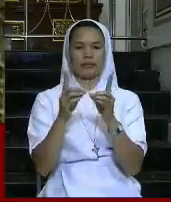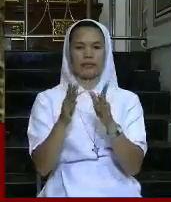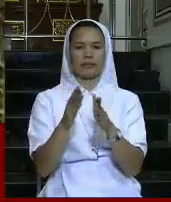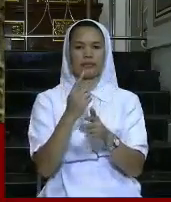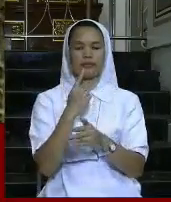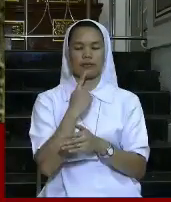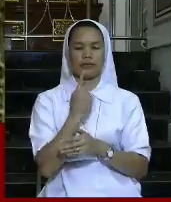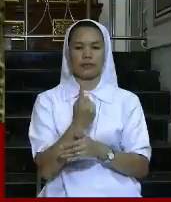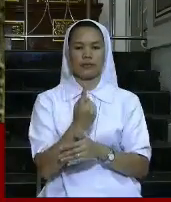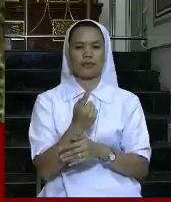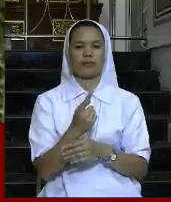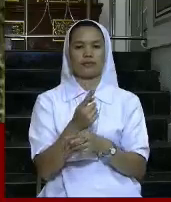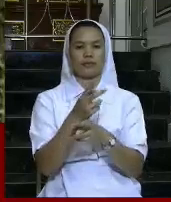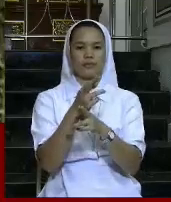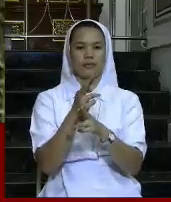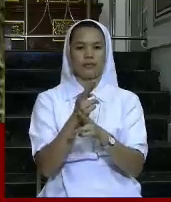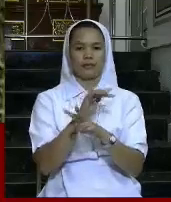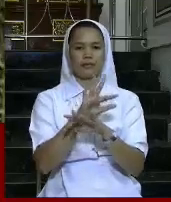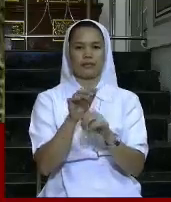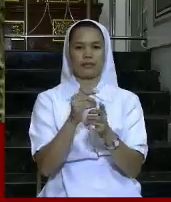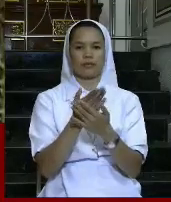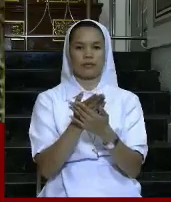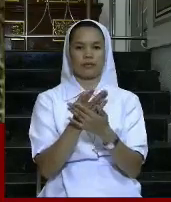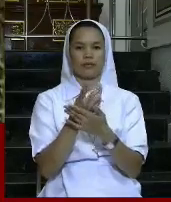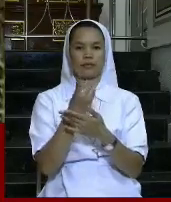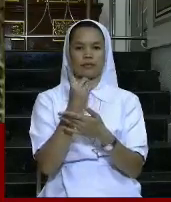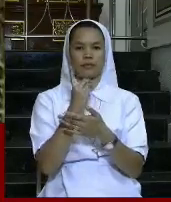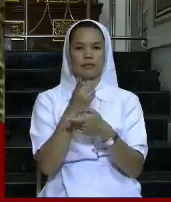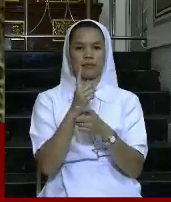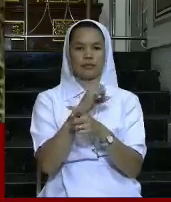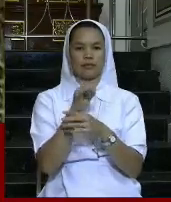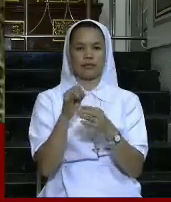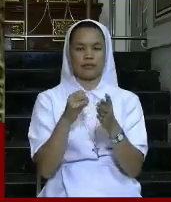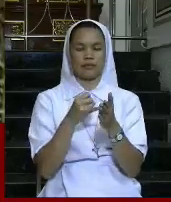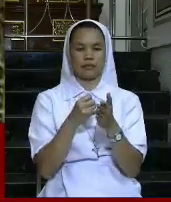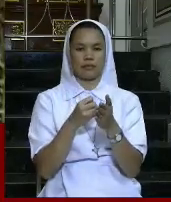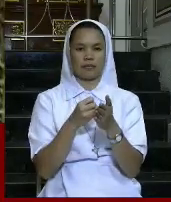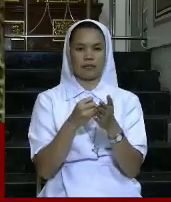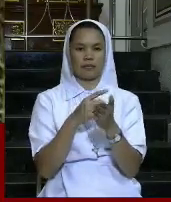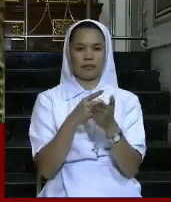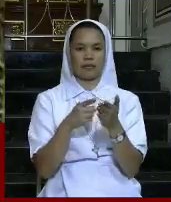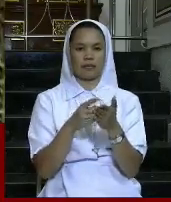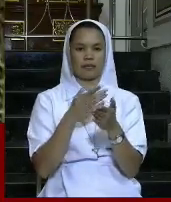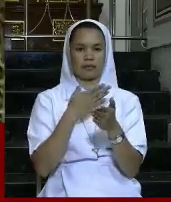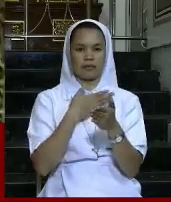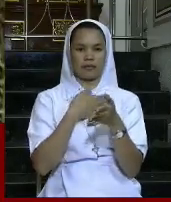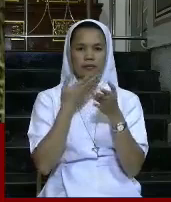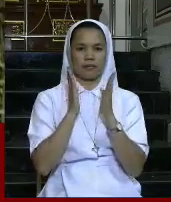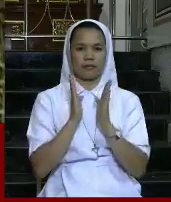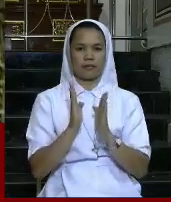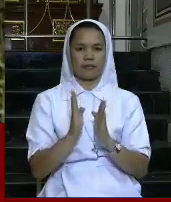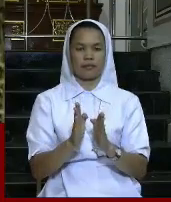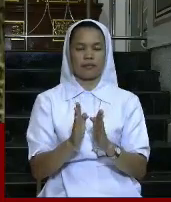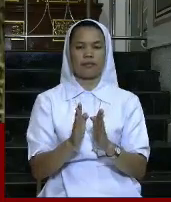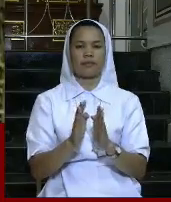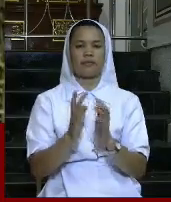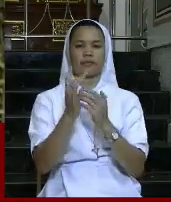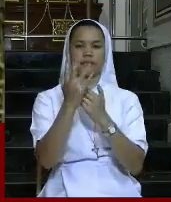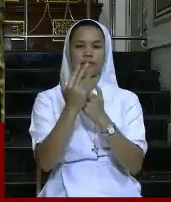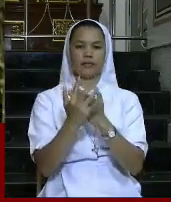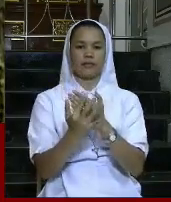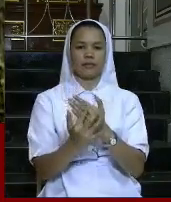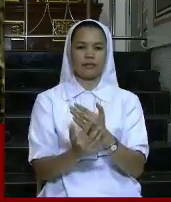His disciples, saying, "Take this, all of you, and drink from it, for this is the chalice of My